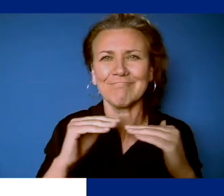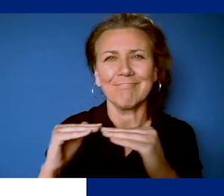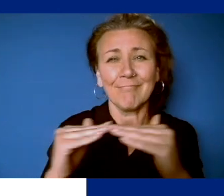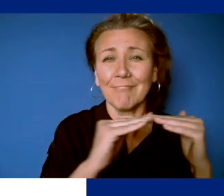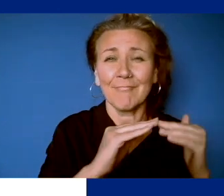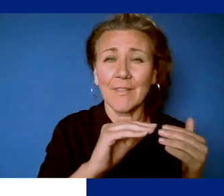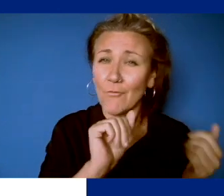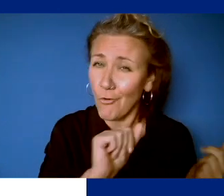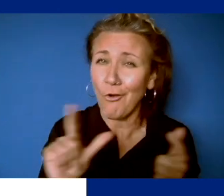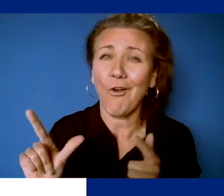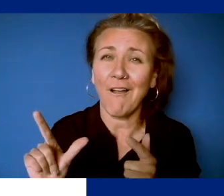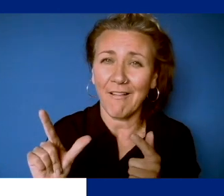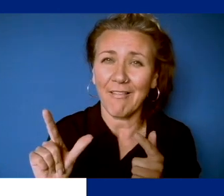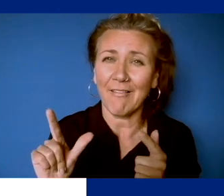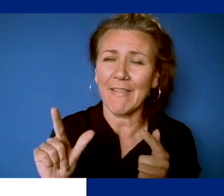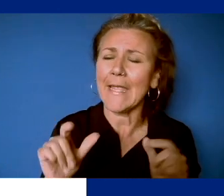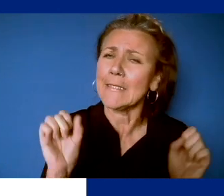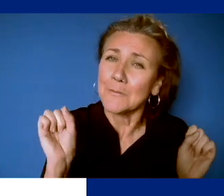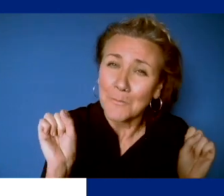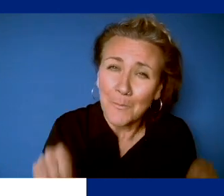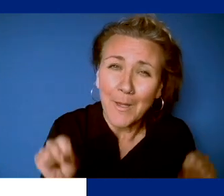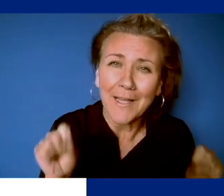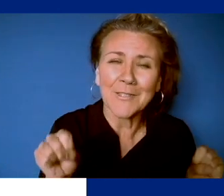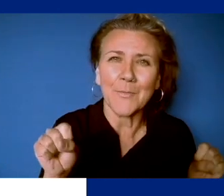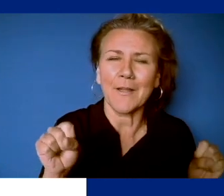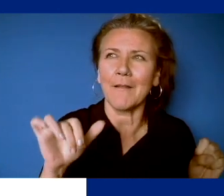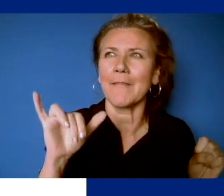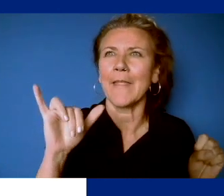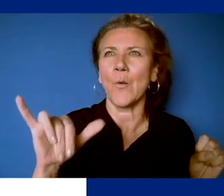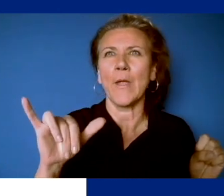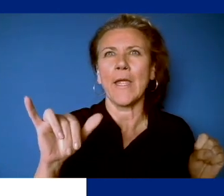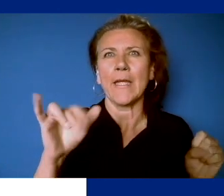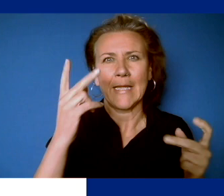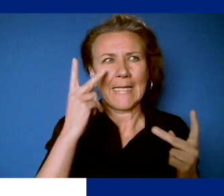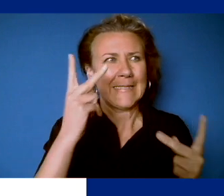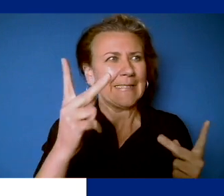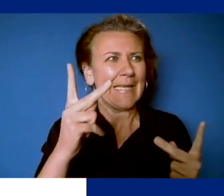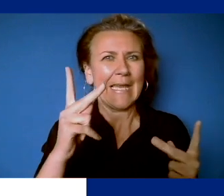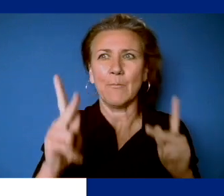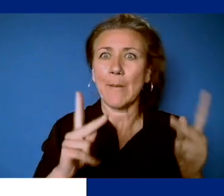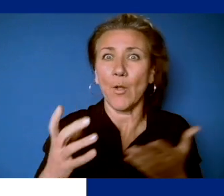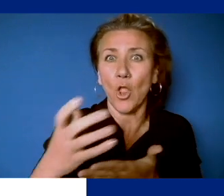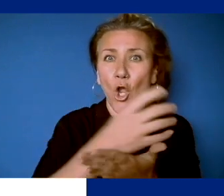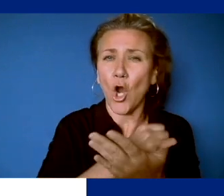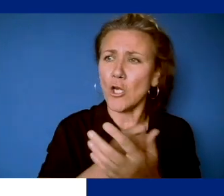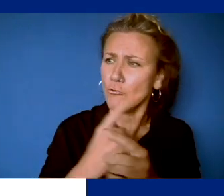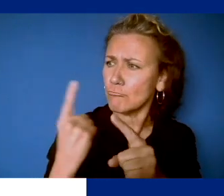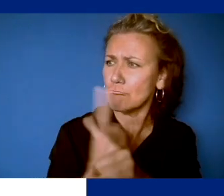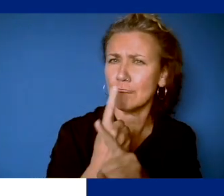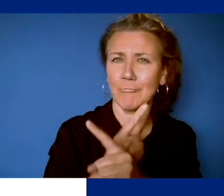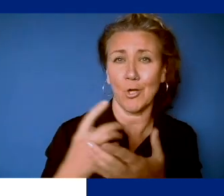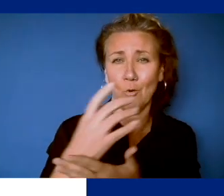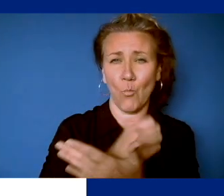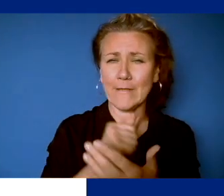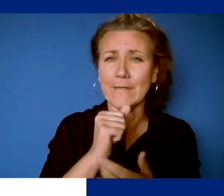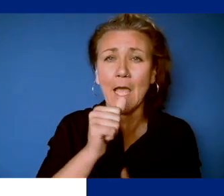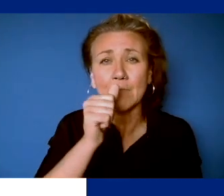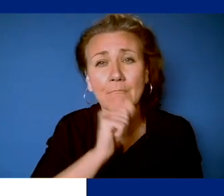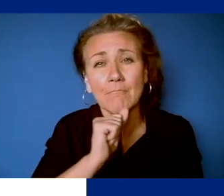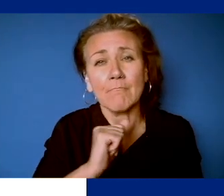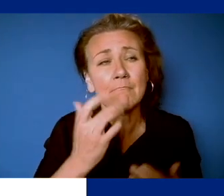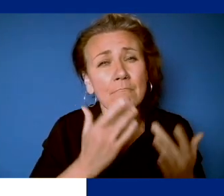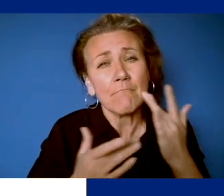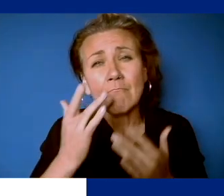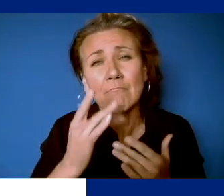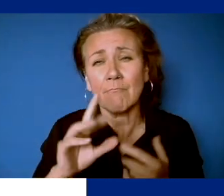in prosperity for all. It is possible for everyone to have a thriving wage, not just a